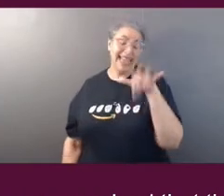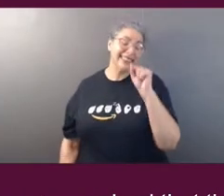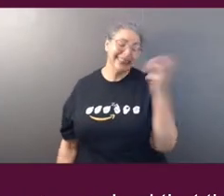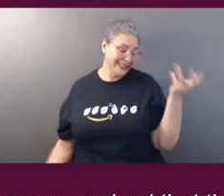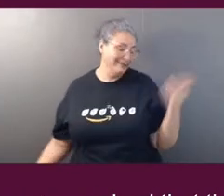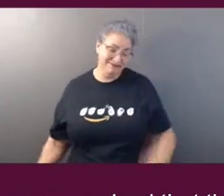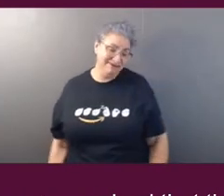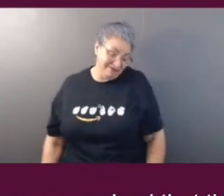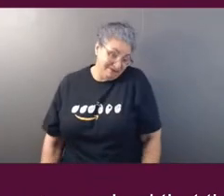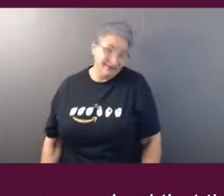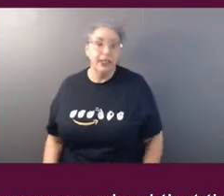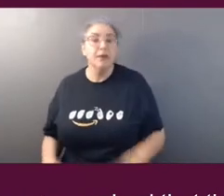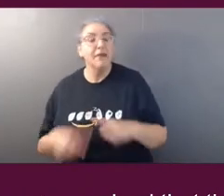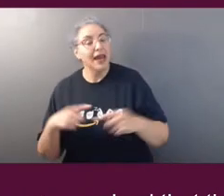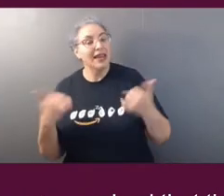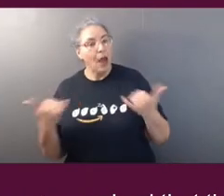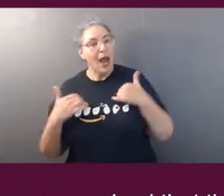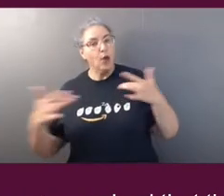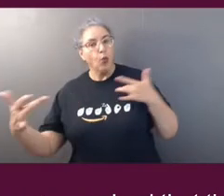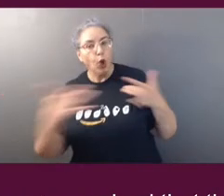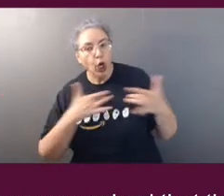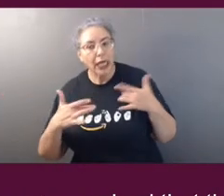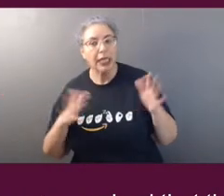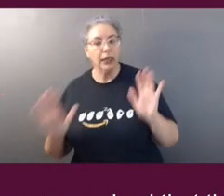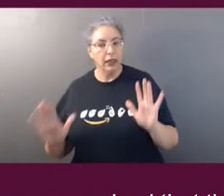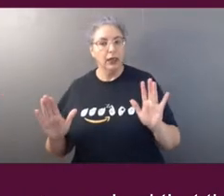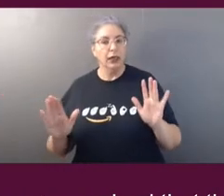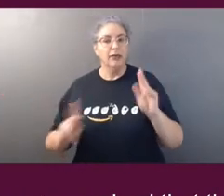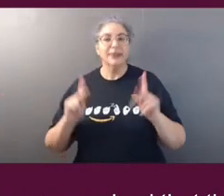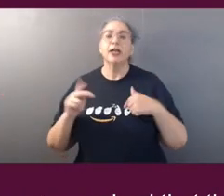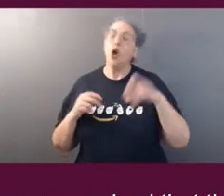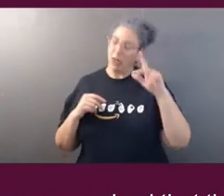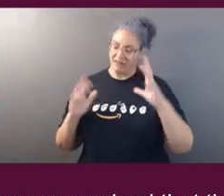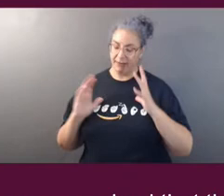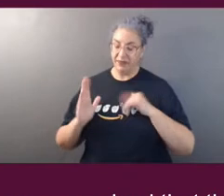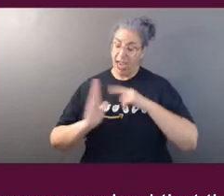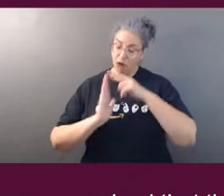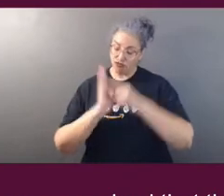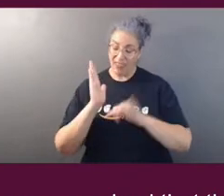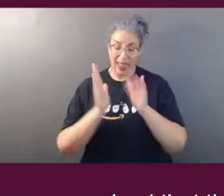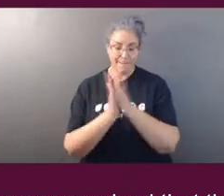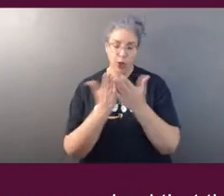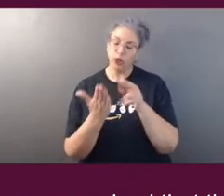Yeah. Welcome. Yep, there is. But I worry that people were like, okay, well,